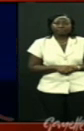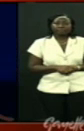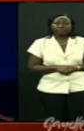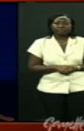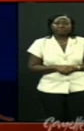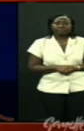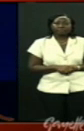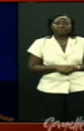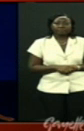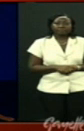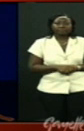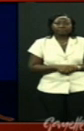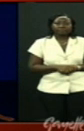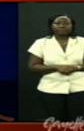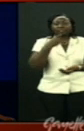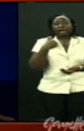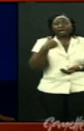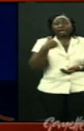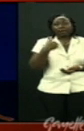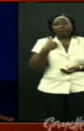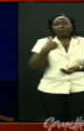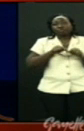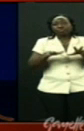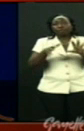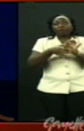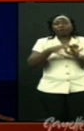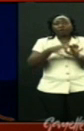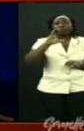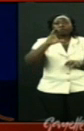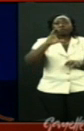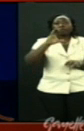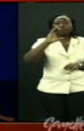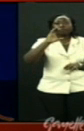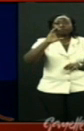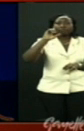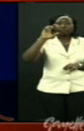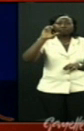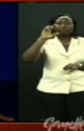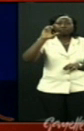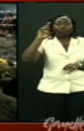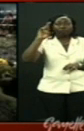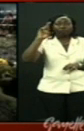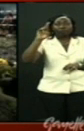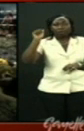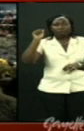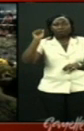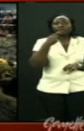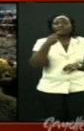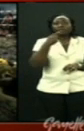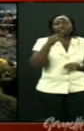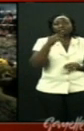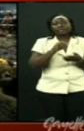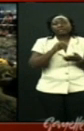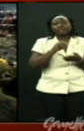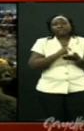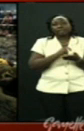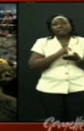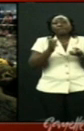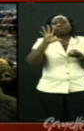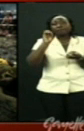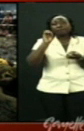An outbreak of cholera is to blame for dozens of deaths in Haiti in recent days. Health officials said at least 50 people had died from